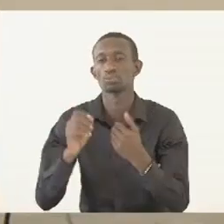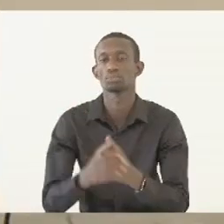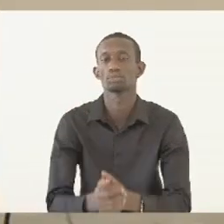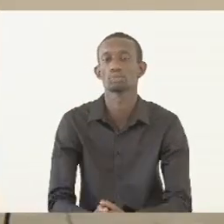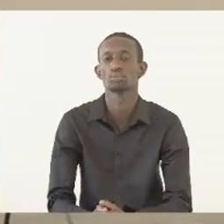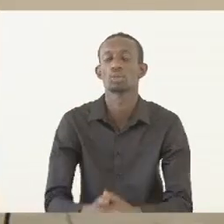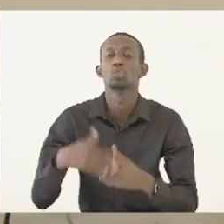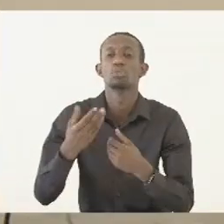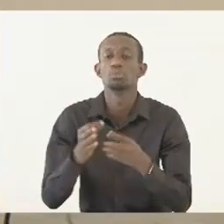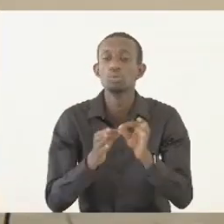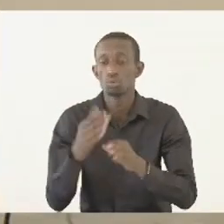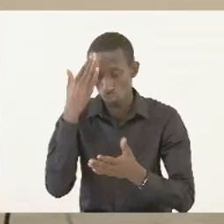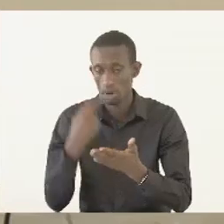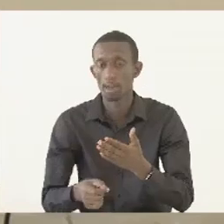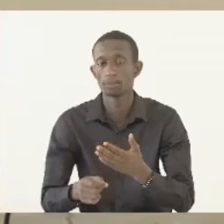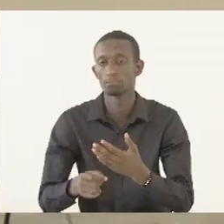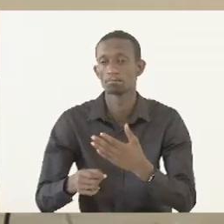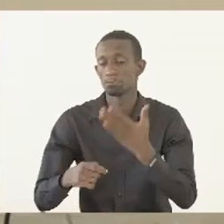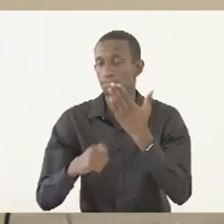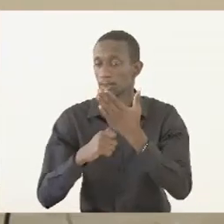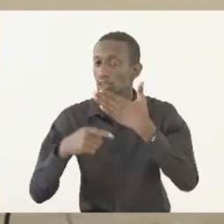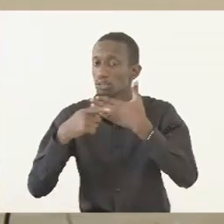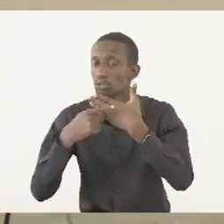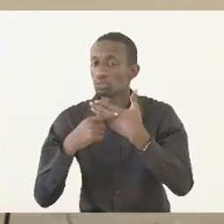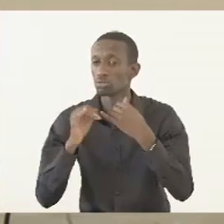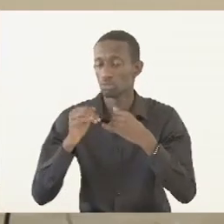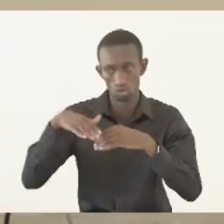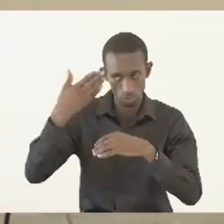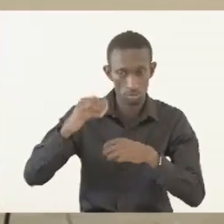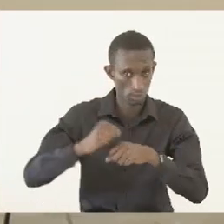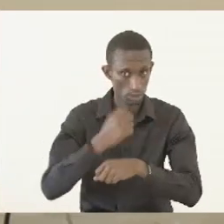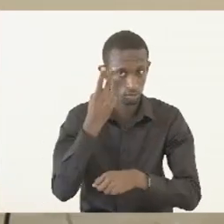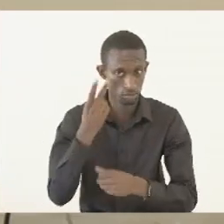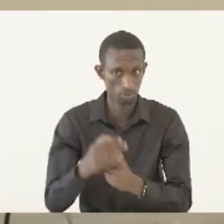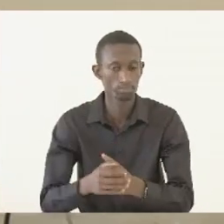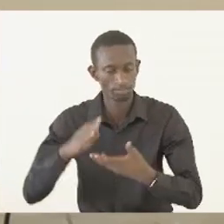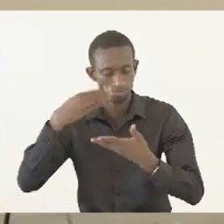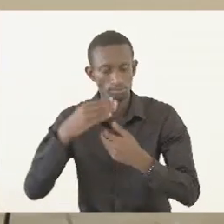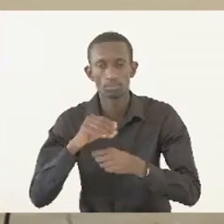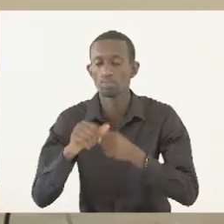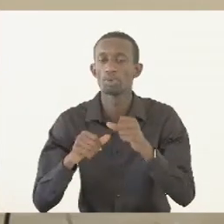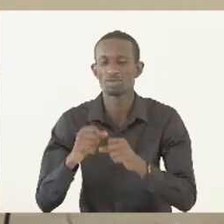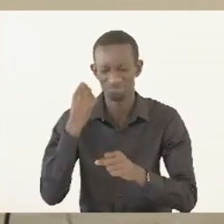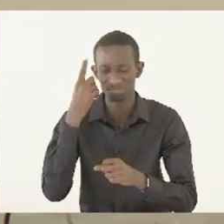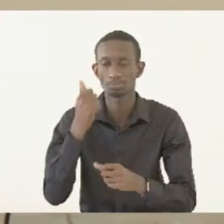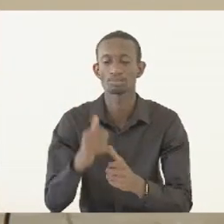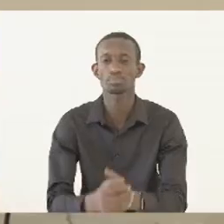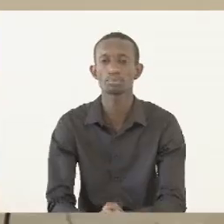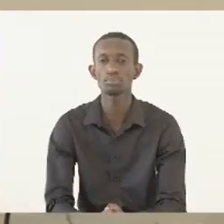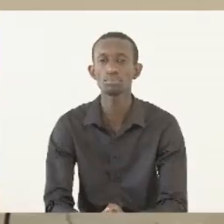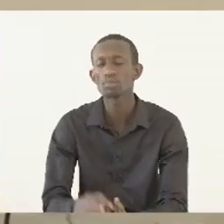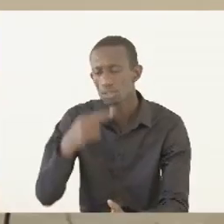And we will explain why we use the negative when we will be in senior 2. That is where we will be able to understand